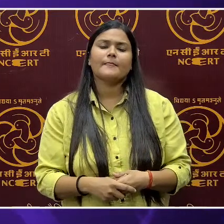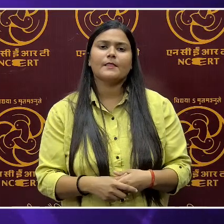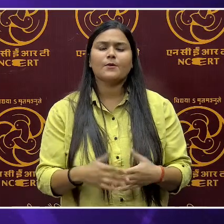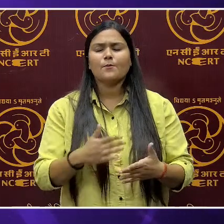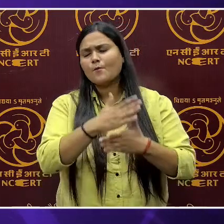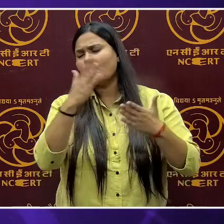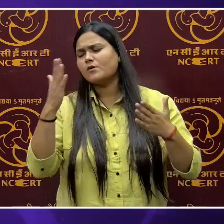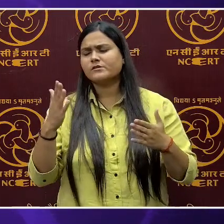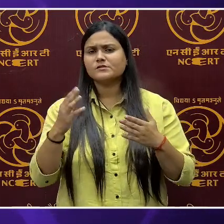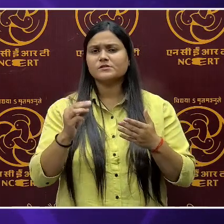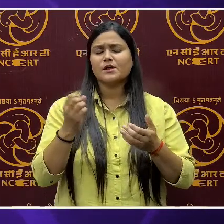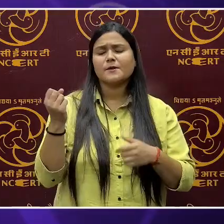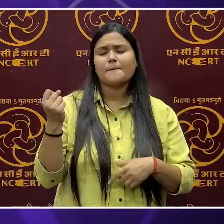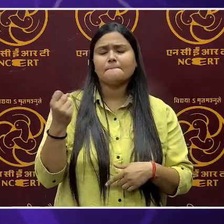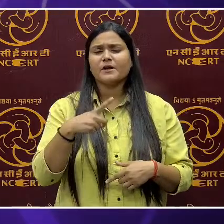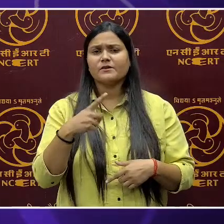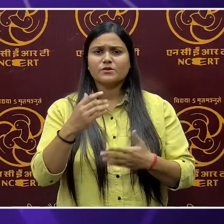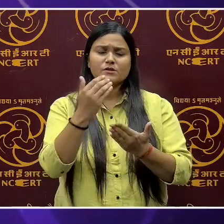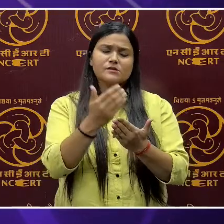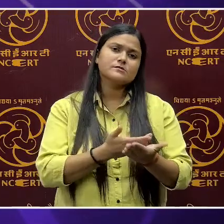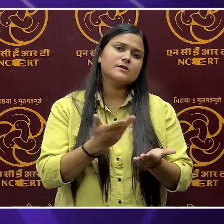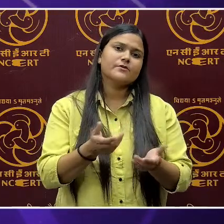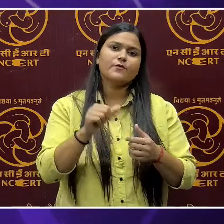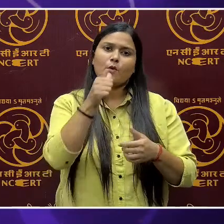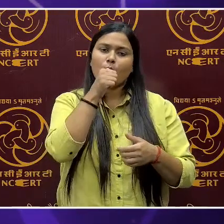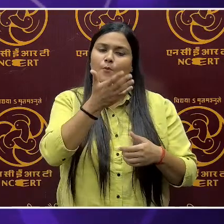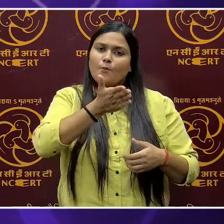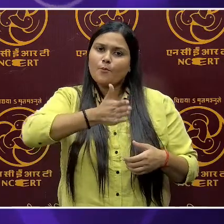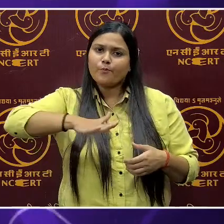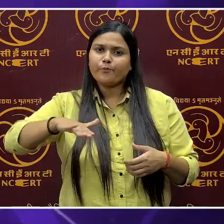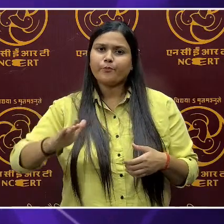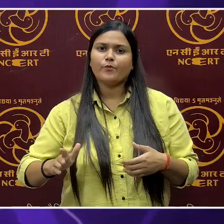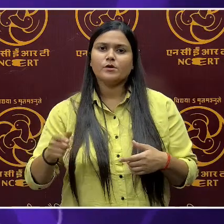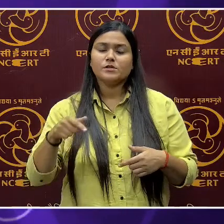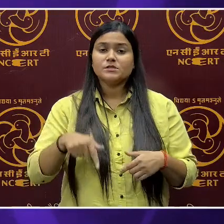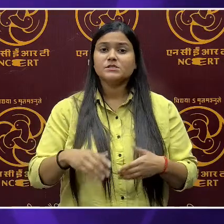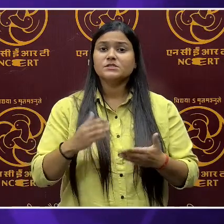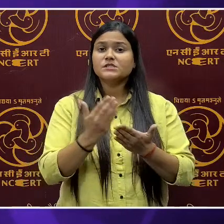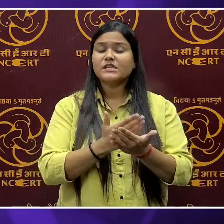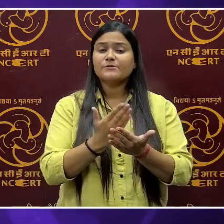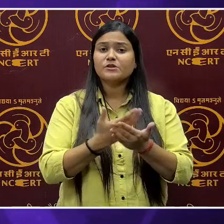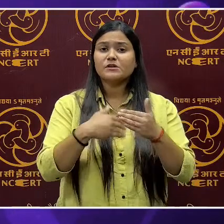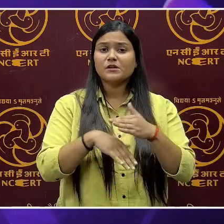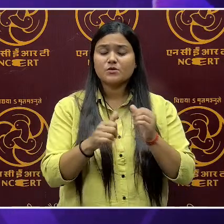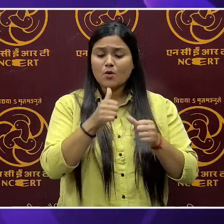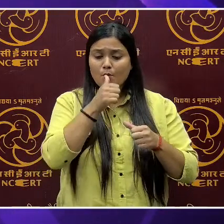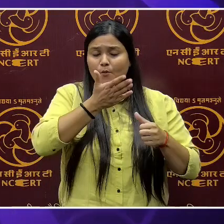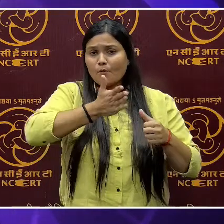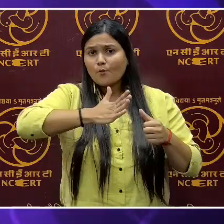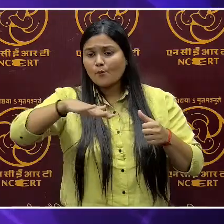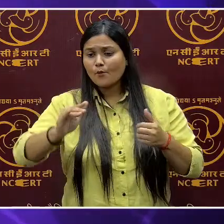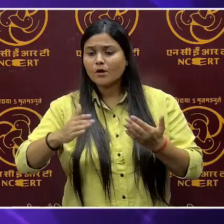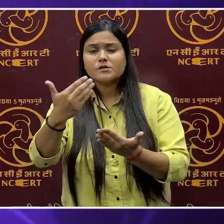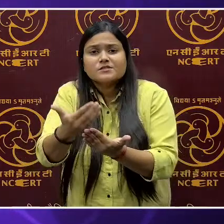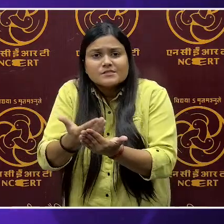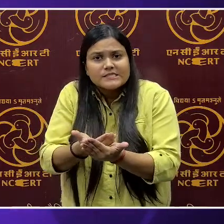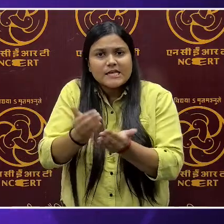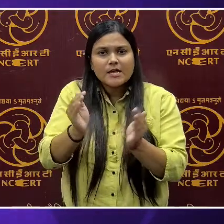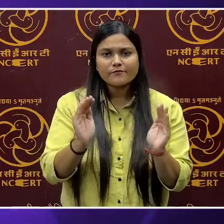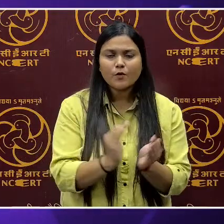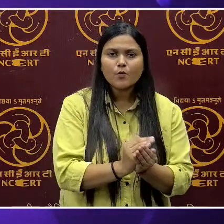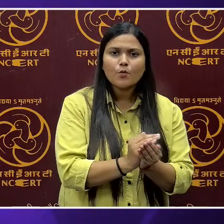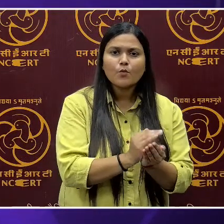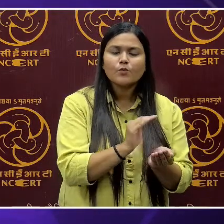months. So as you can see, this lesson is all about water conservation and how we store water